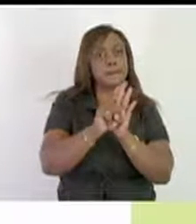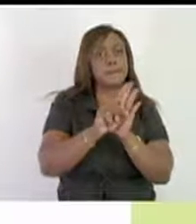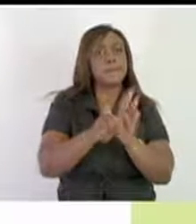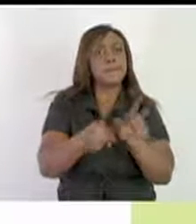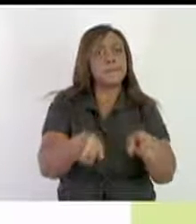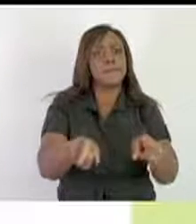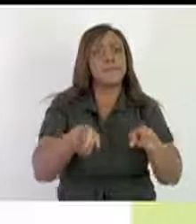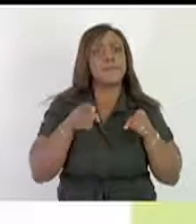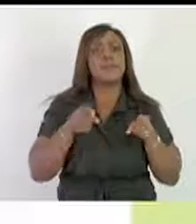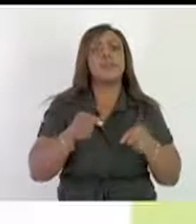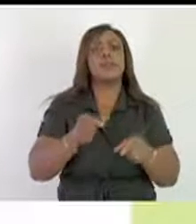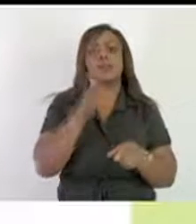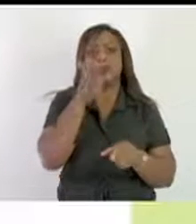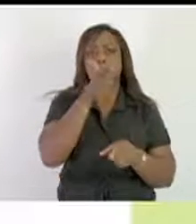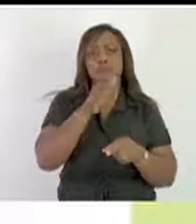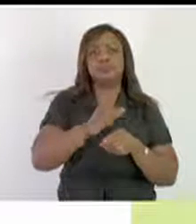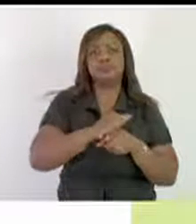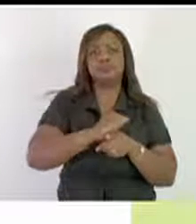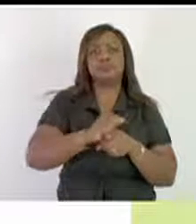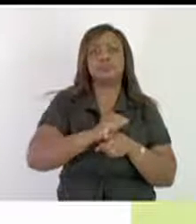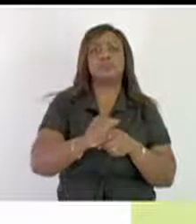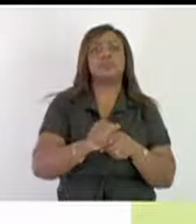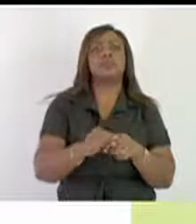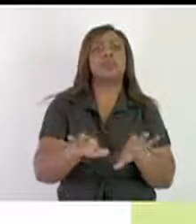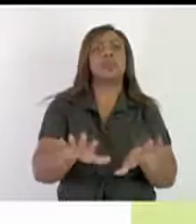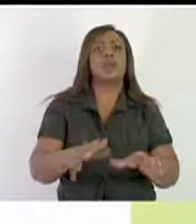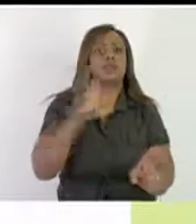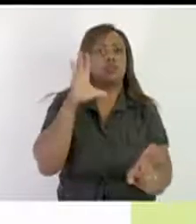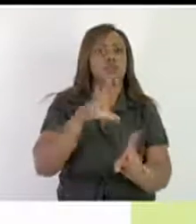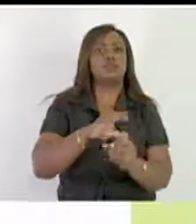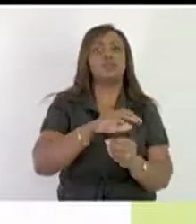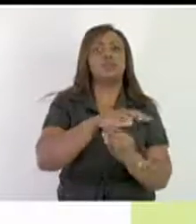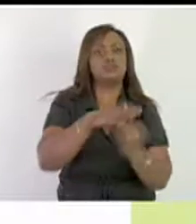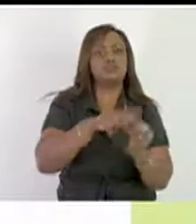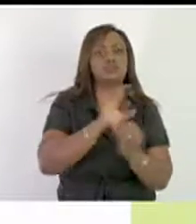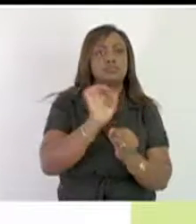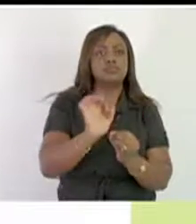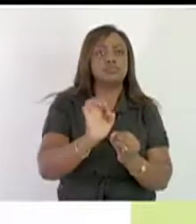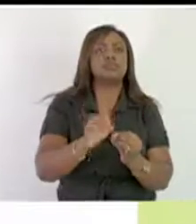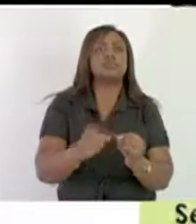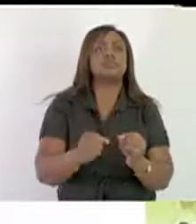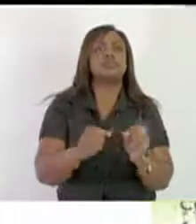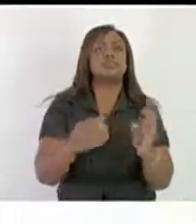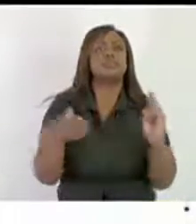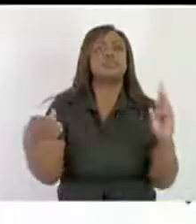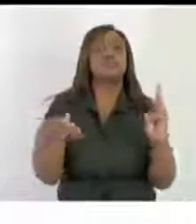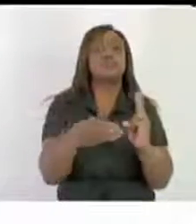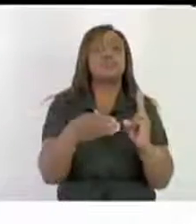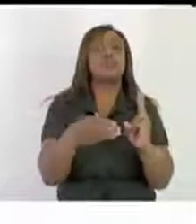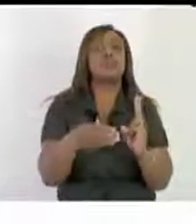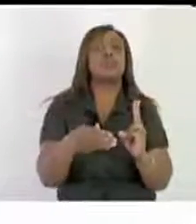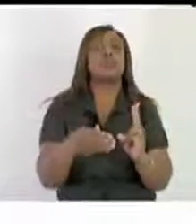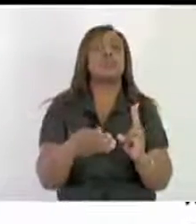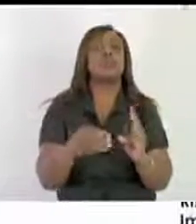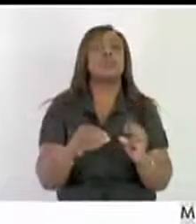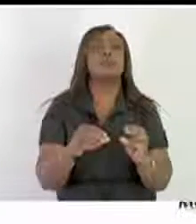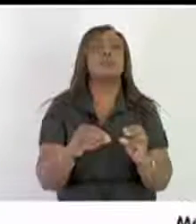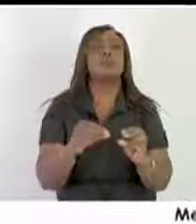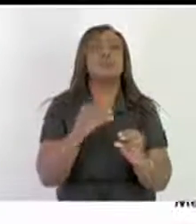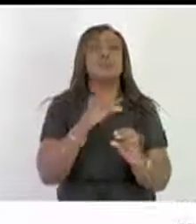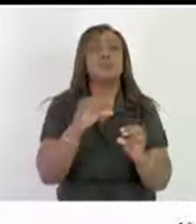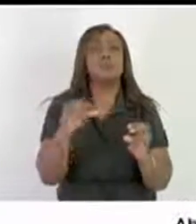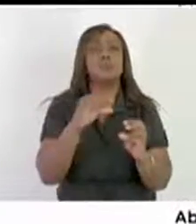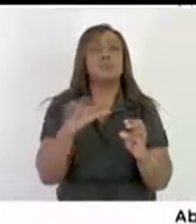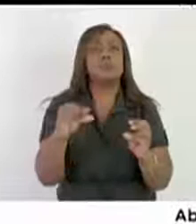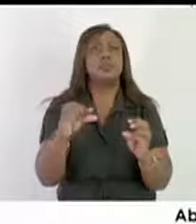sexual practices on the individual, family, community, and society. Now, the vocabulary. These are the words that you have to, the new